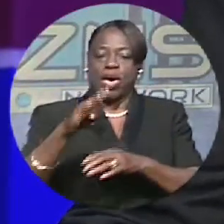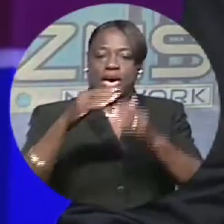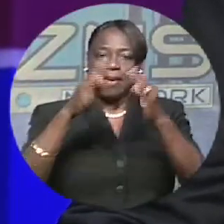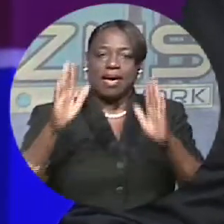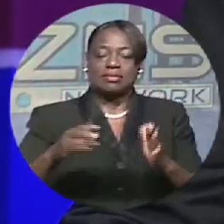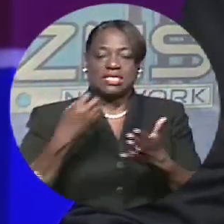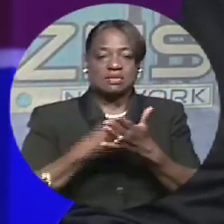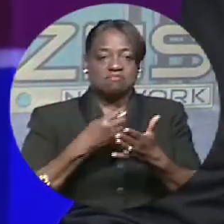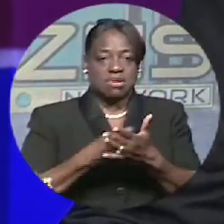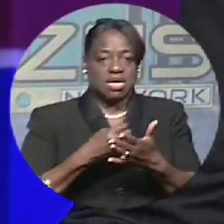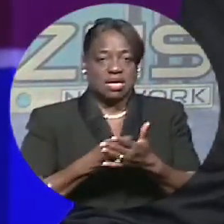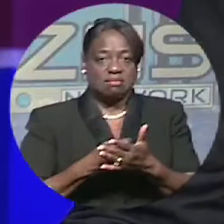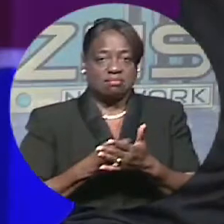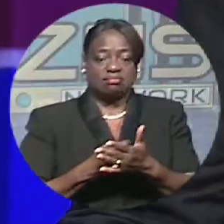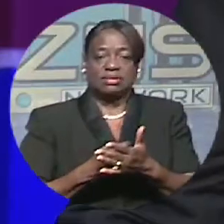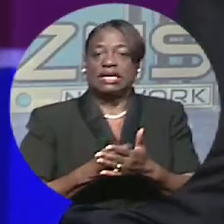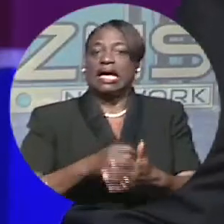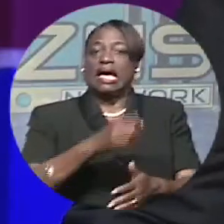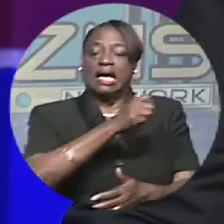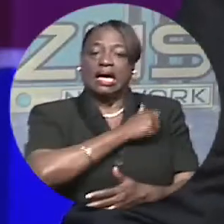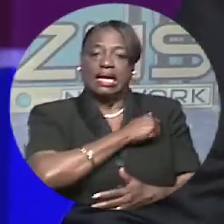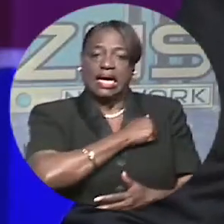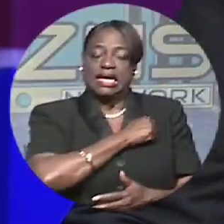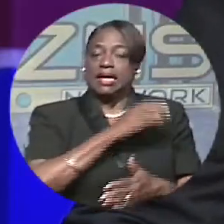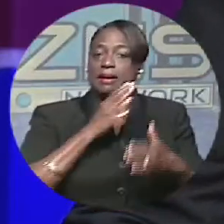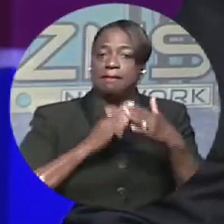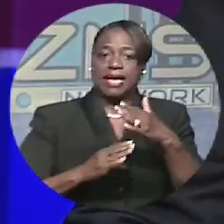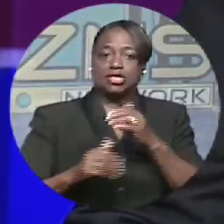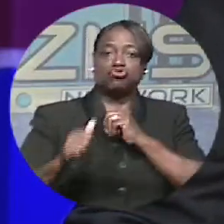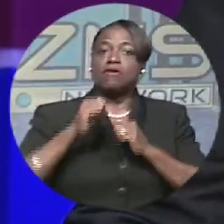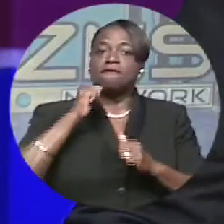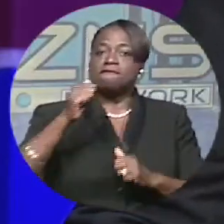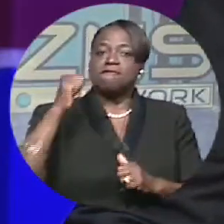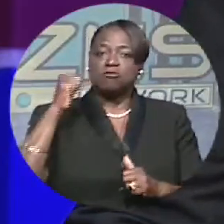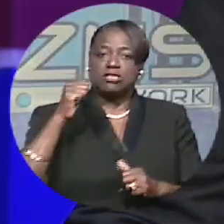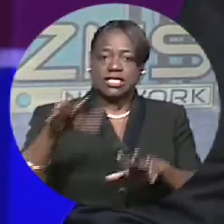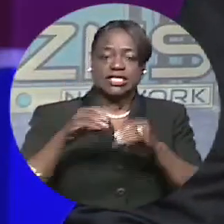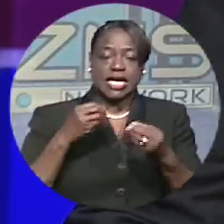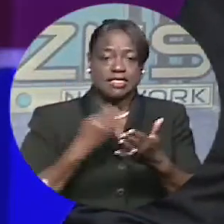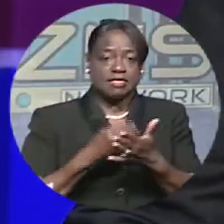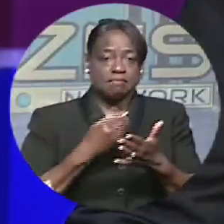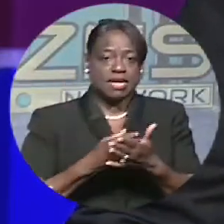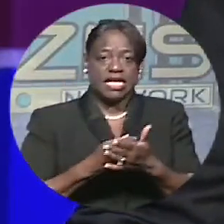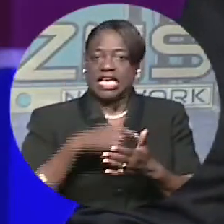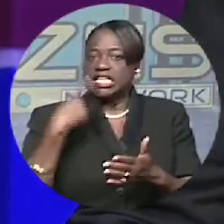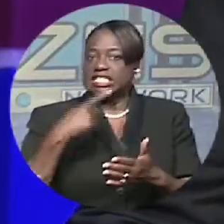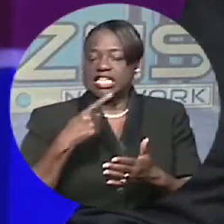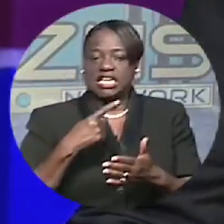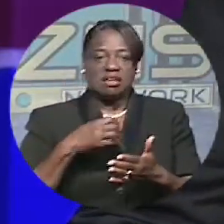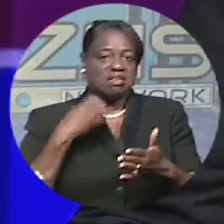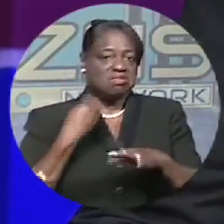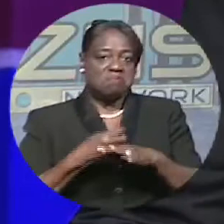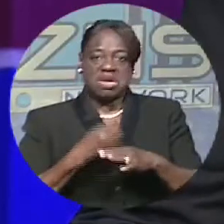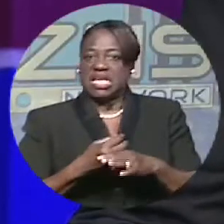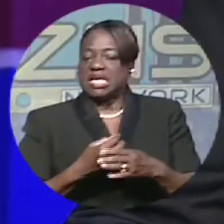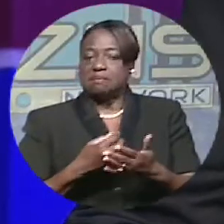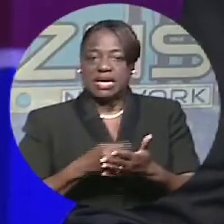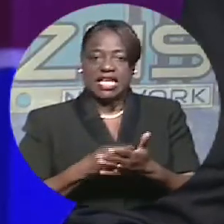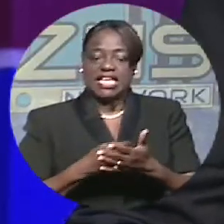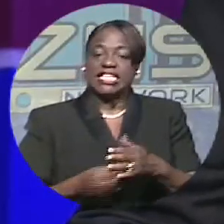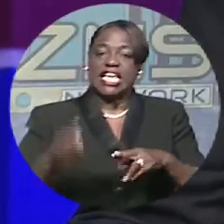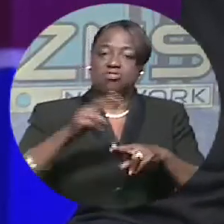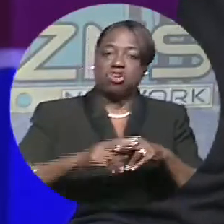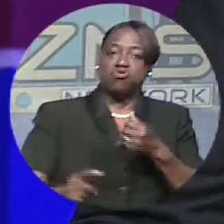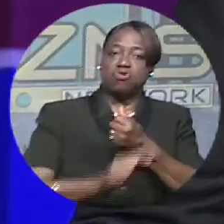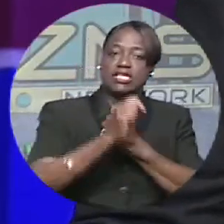environment. Canadian-based banks have all refused to take the money, labeling the funds as an increased risk for money laundering.